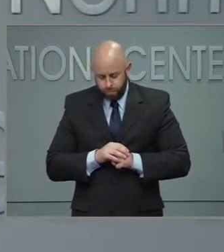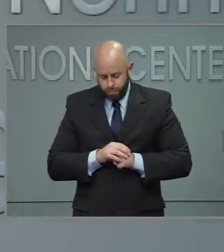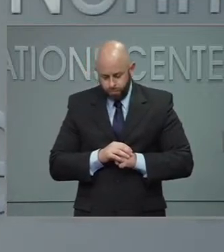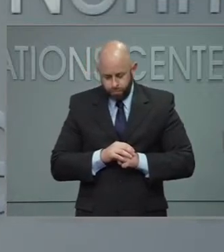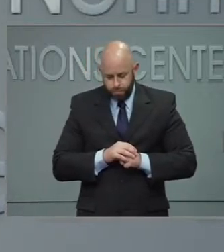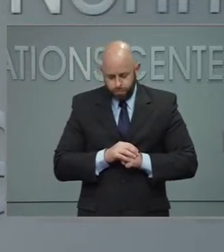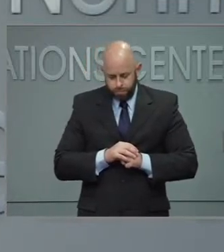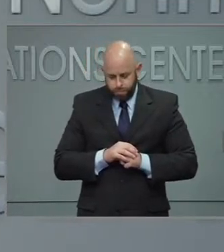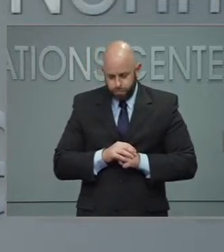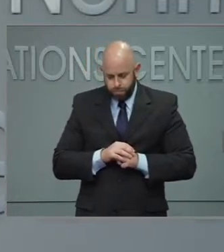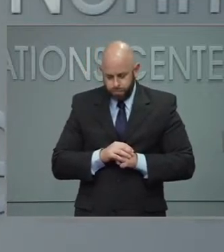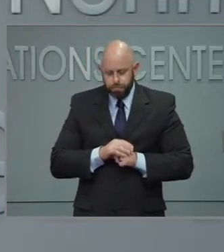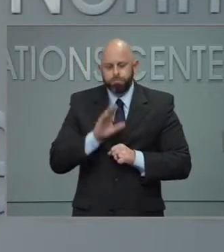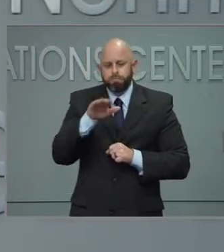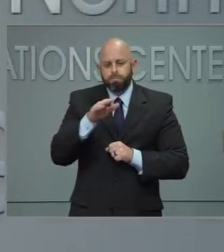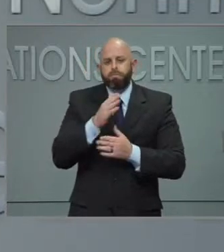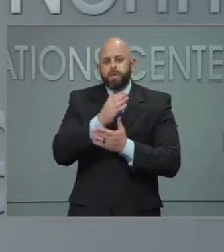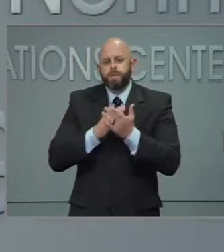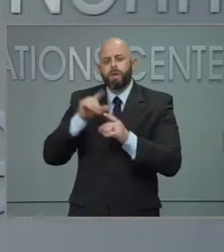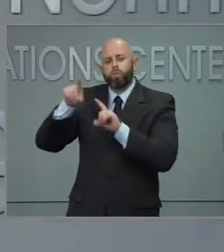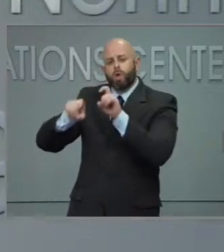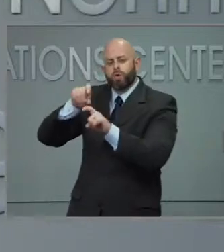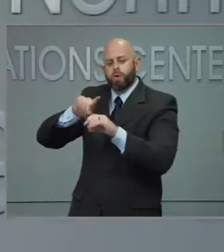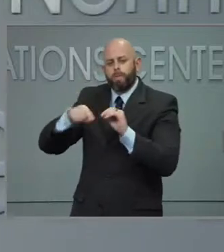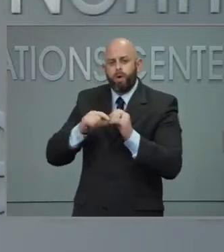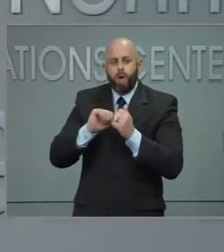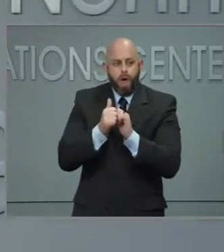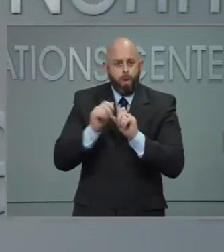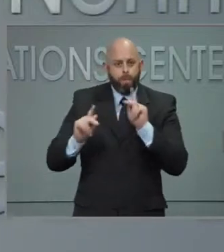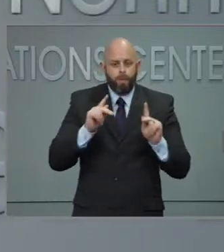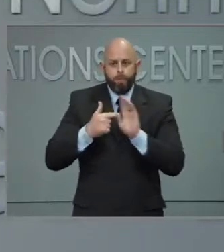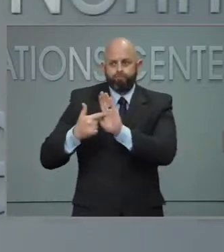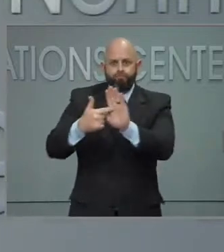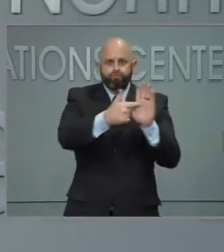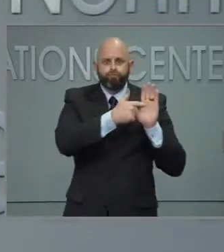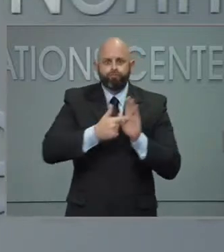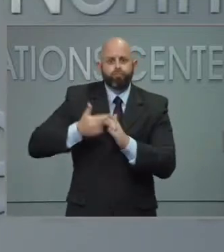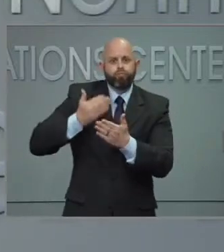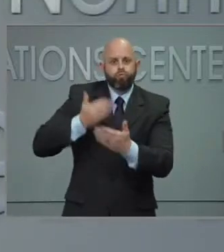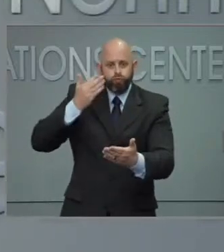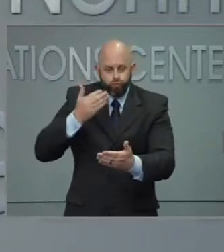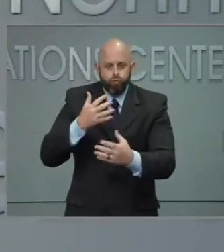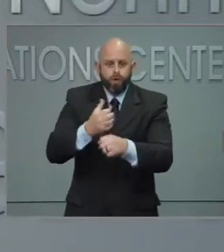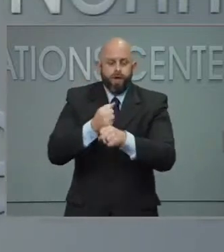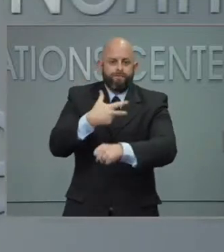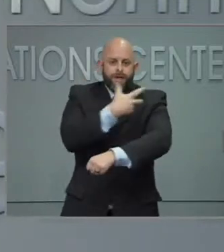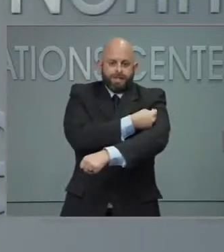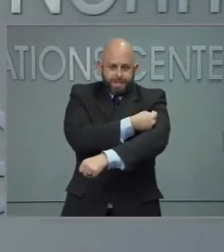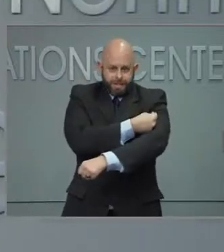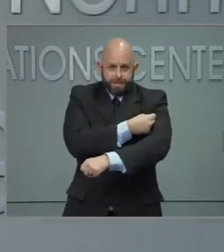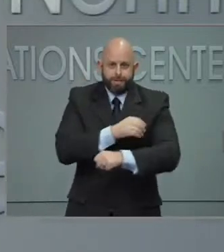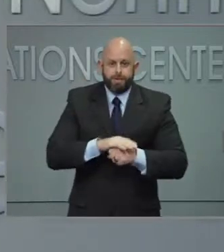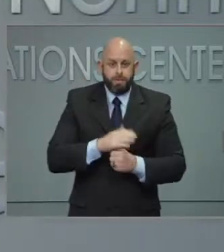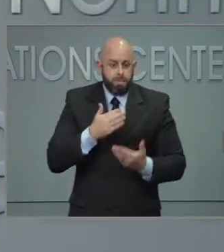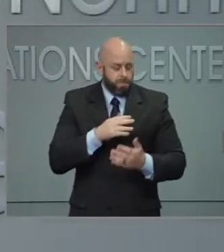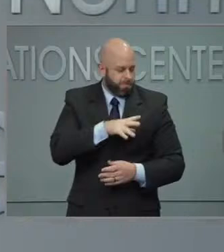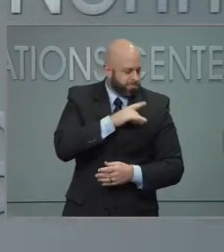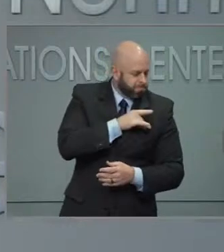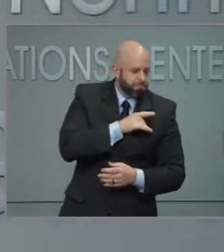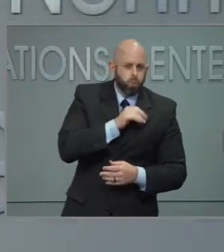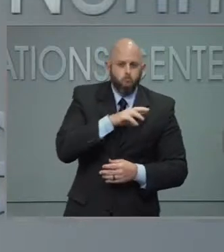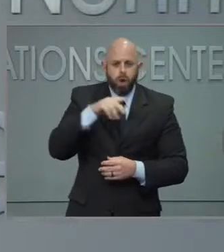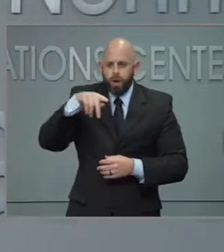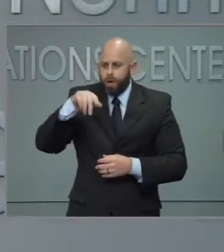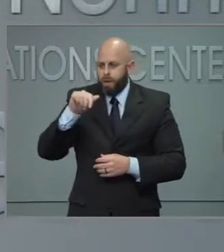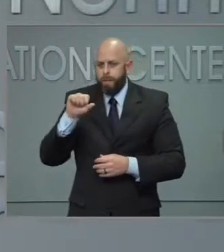can demonstrate that they're vaccinated in North Carolina, and some Republicans came out this week, I think, and asked you to reject vaccine passports. What